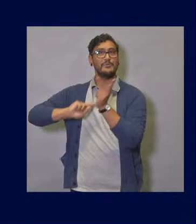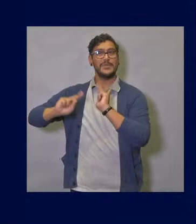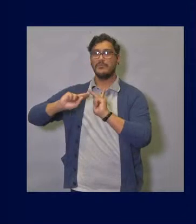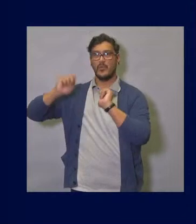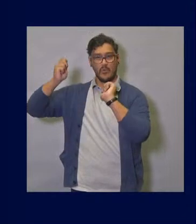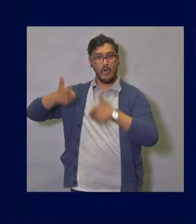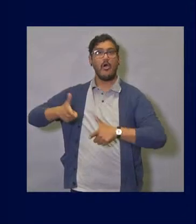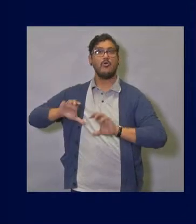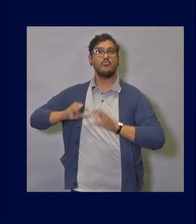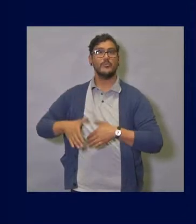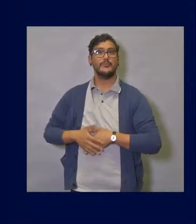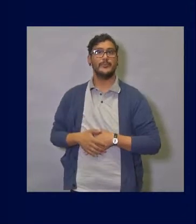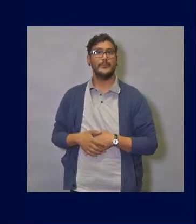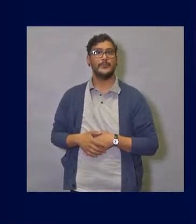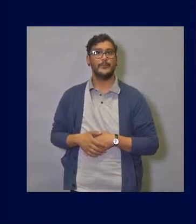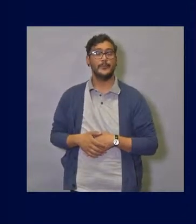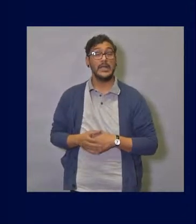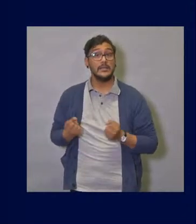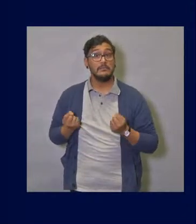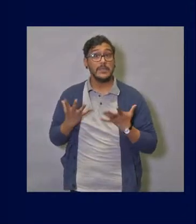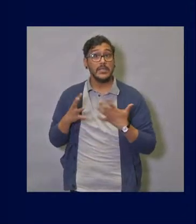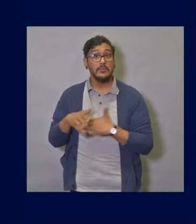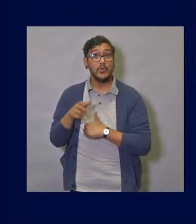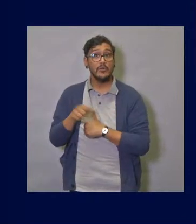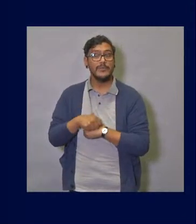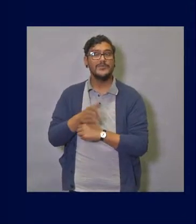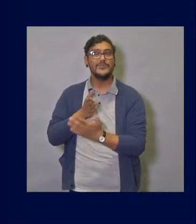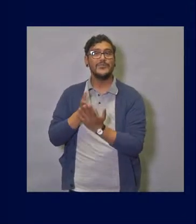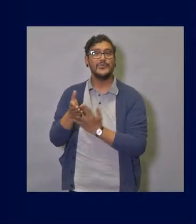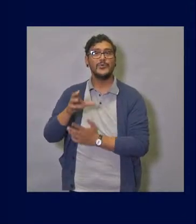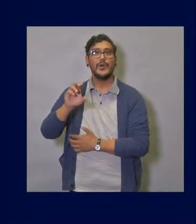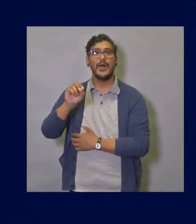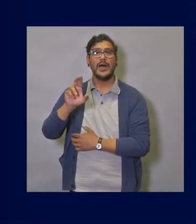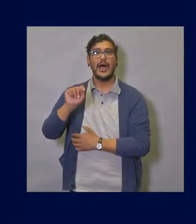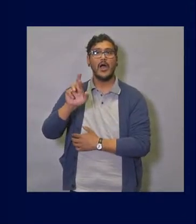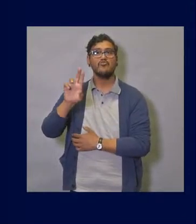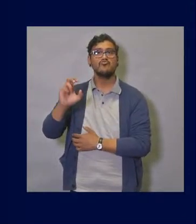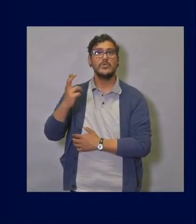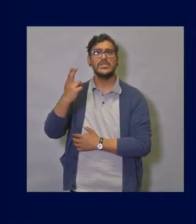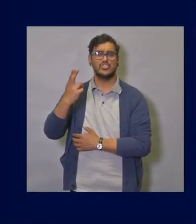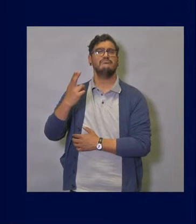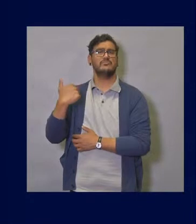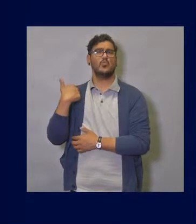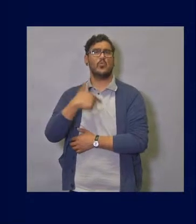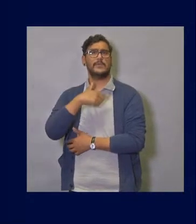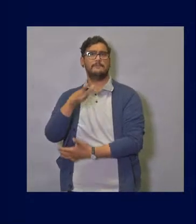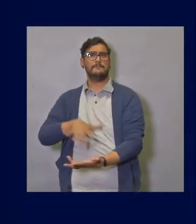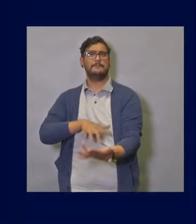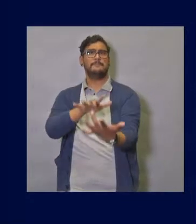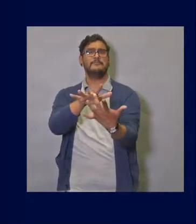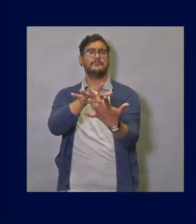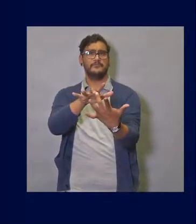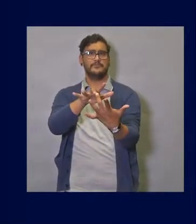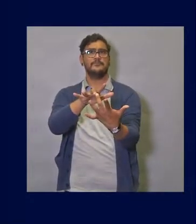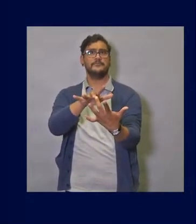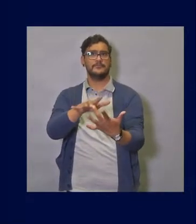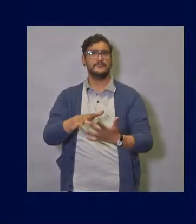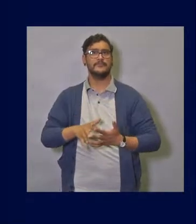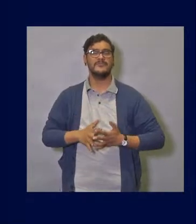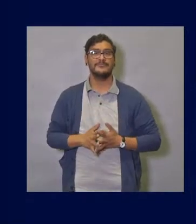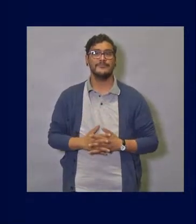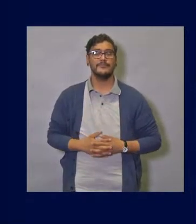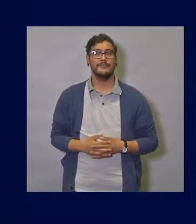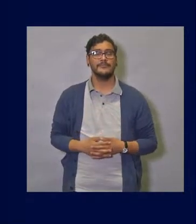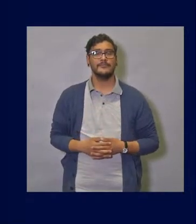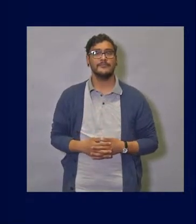groups, and many of these appointments will be made through outreach that's being done by our community-based organizations and trusted